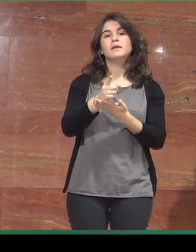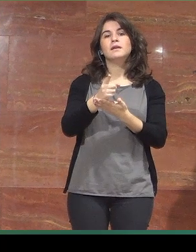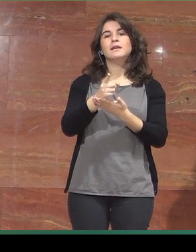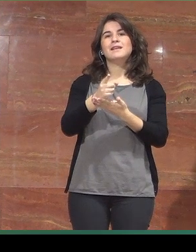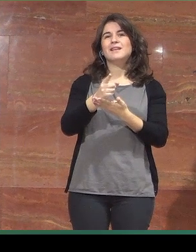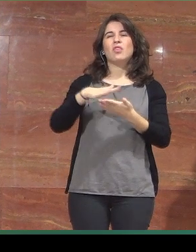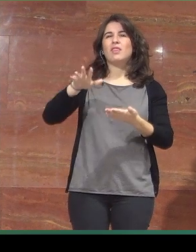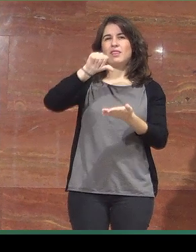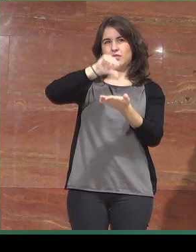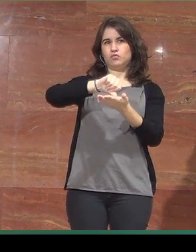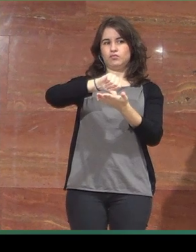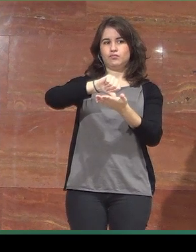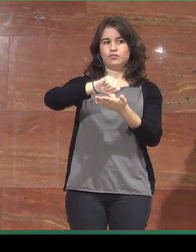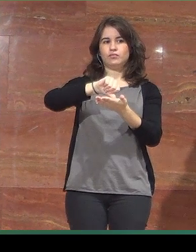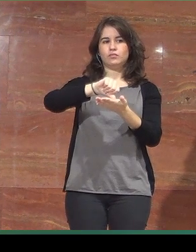so that it was within